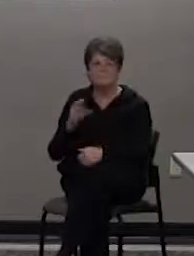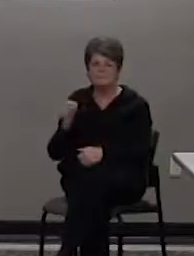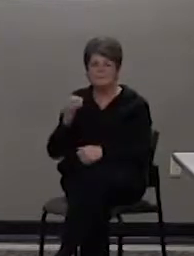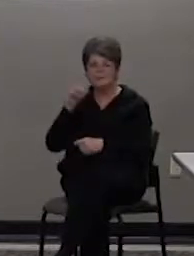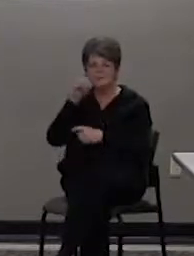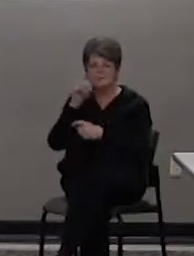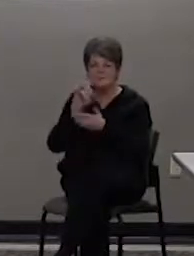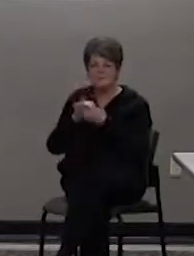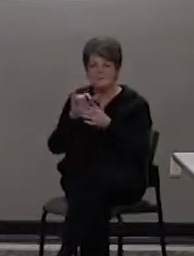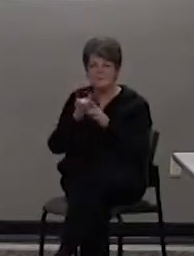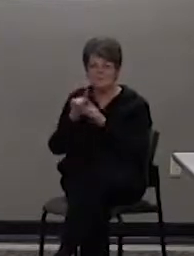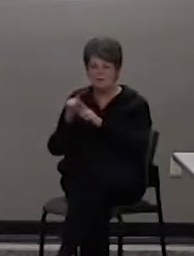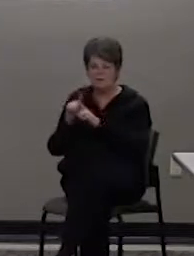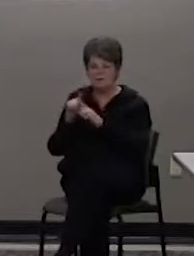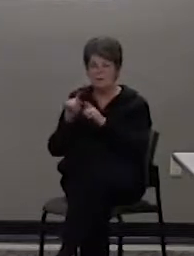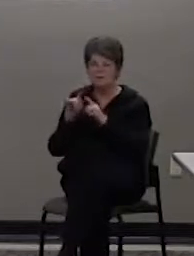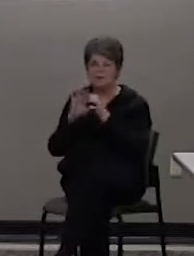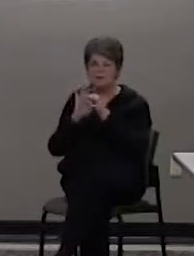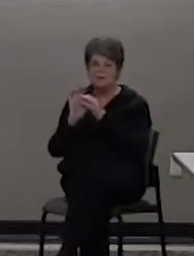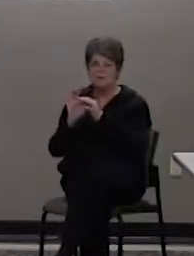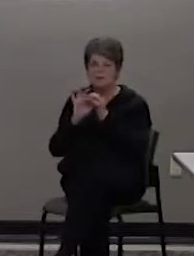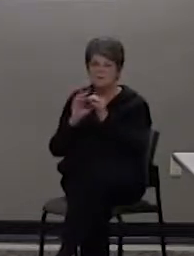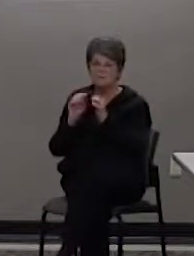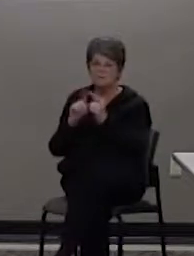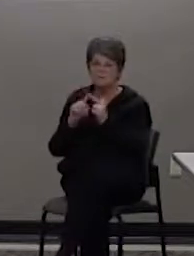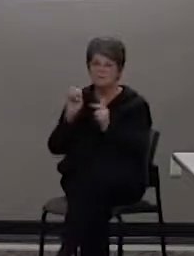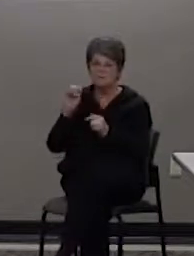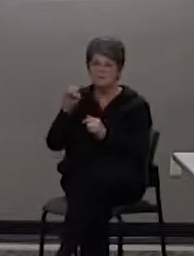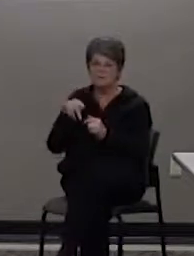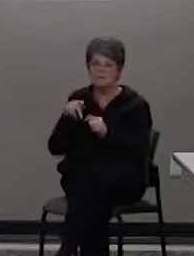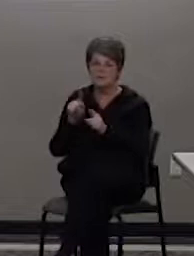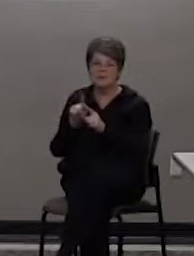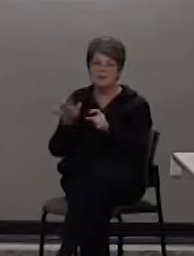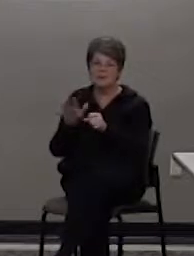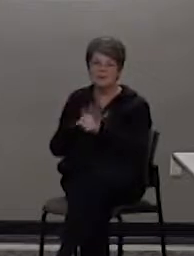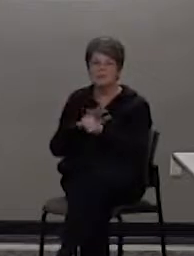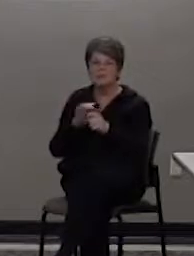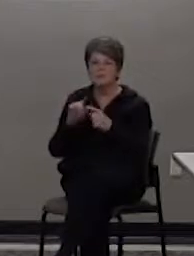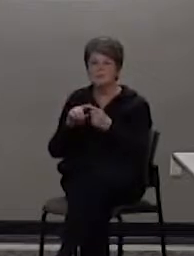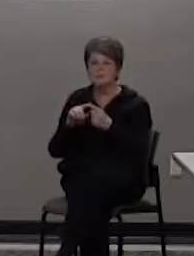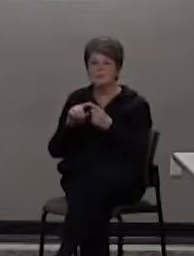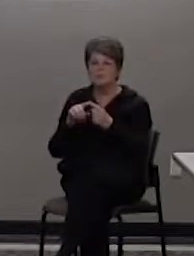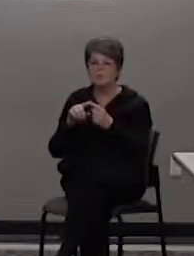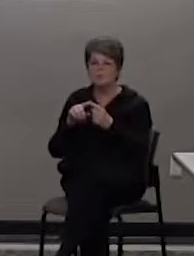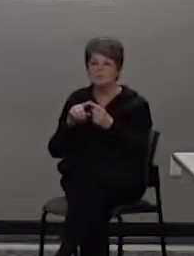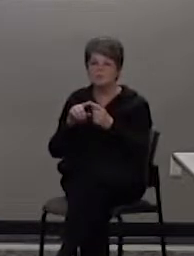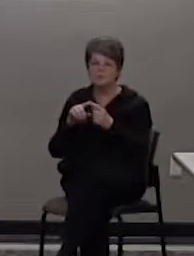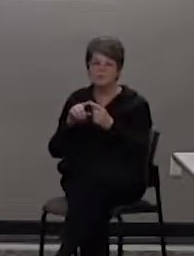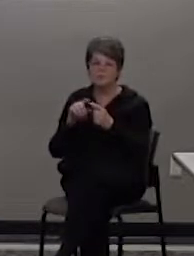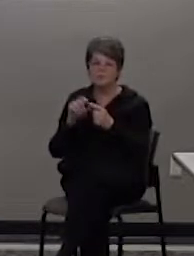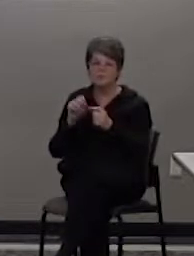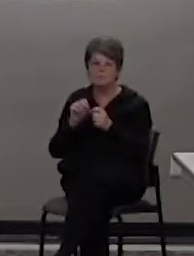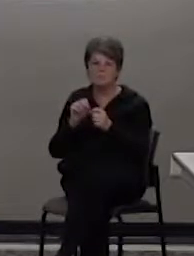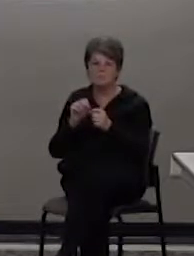And I believe that also is relatable to the EDP as a whole. To jump up on my soapbox for a